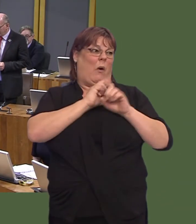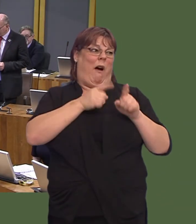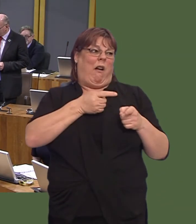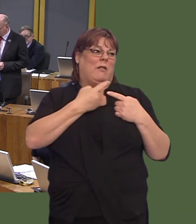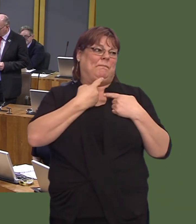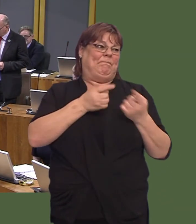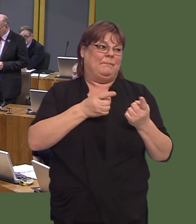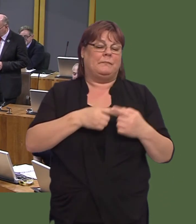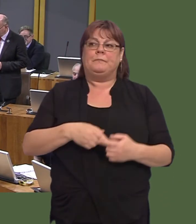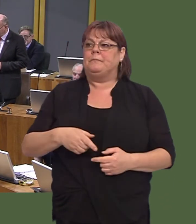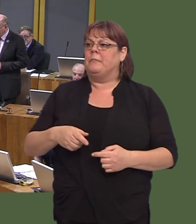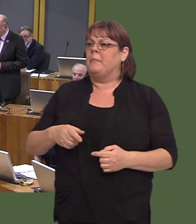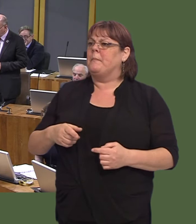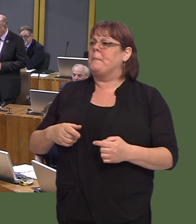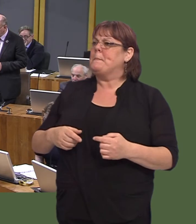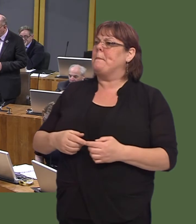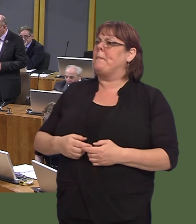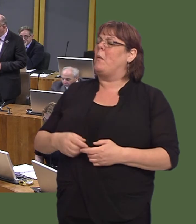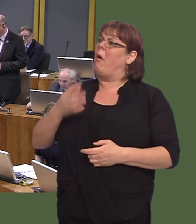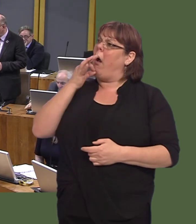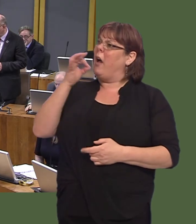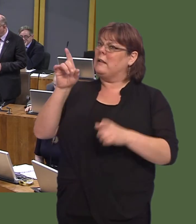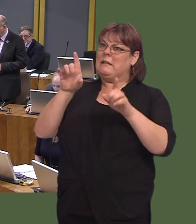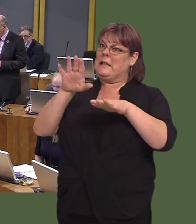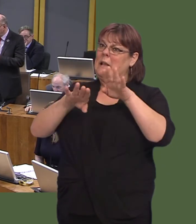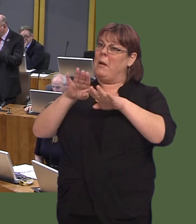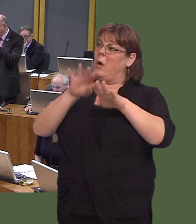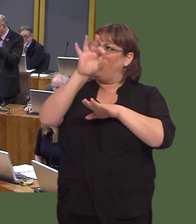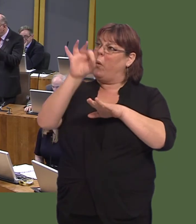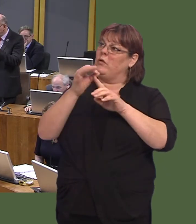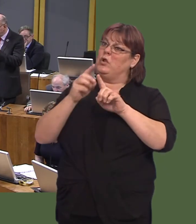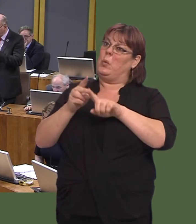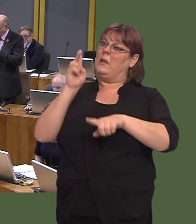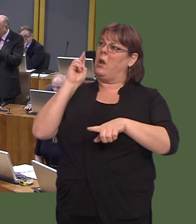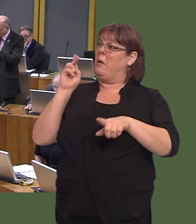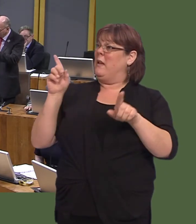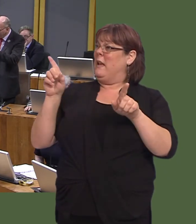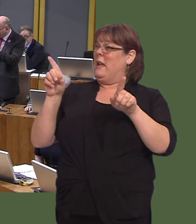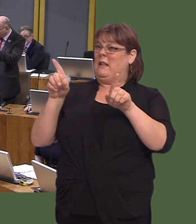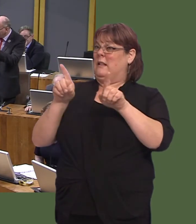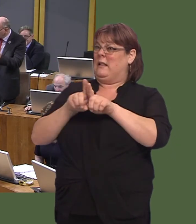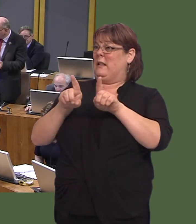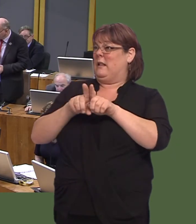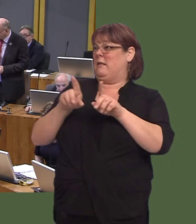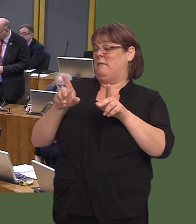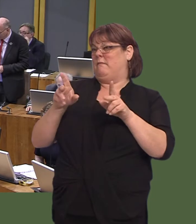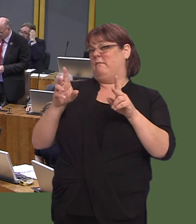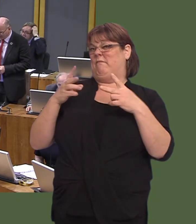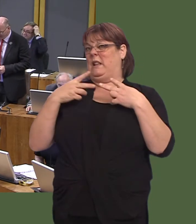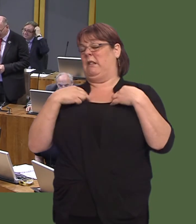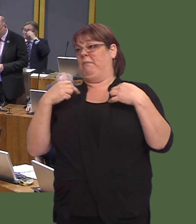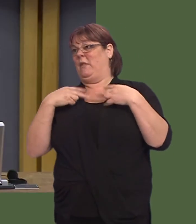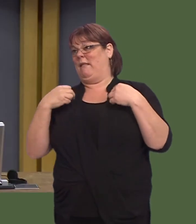First Minister, I asked your Counsel General the same type of question about a fortnight ago, and I got a typical lawyer's answer, or perhaps a typical Counsel General's